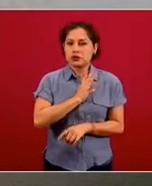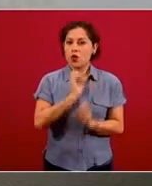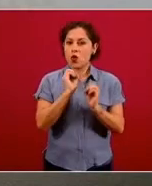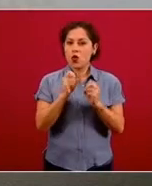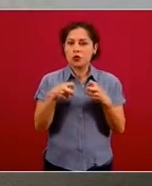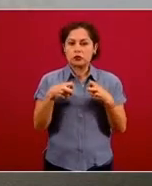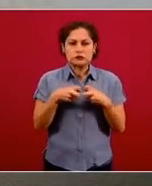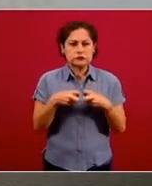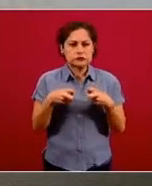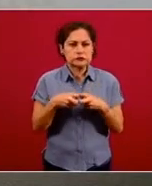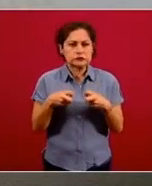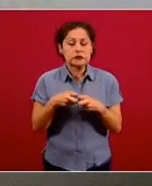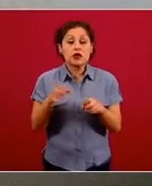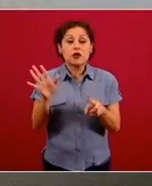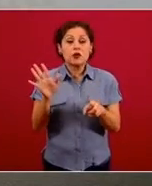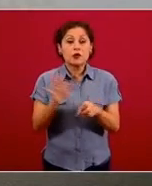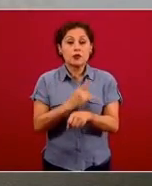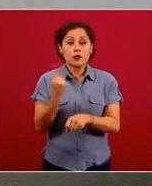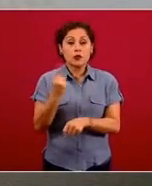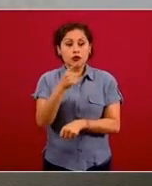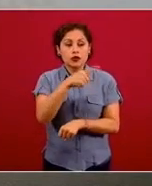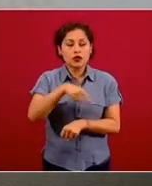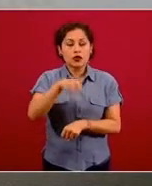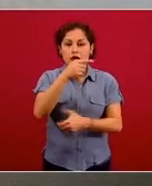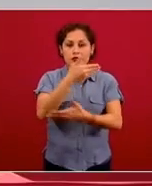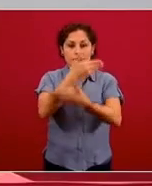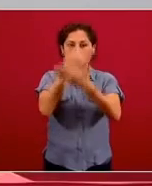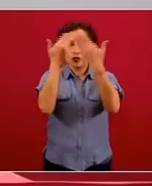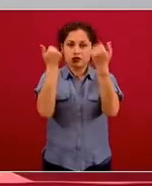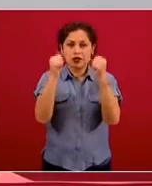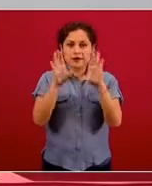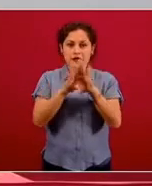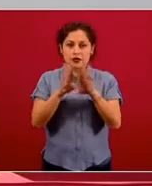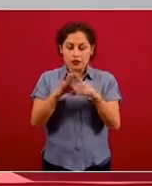can generate concern, even anguish